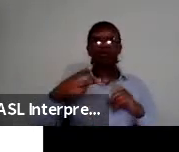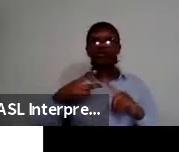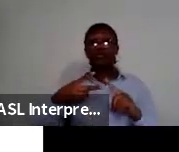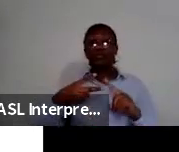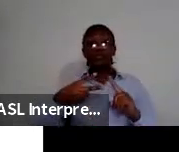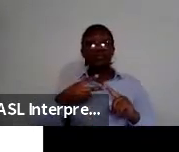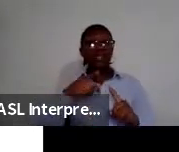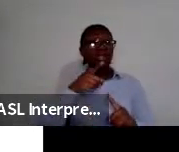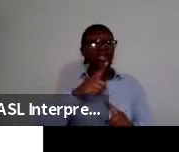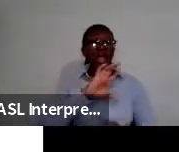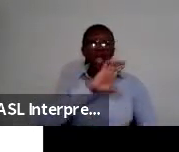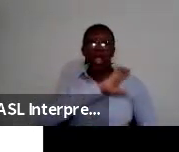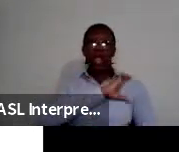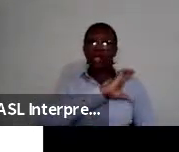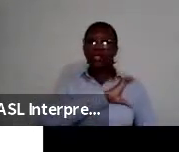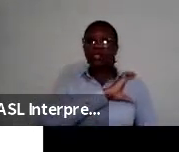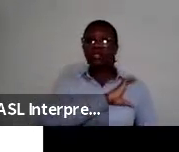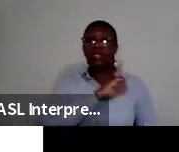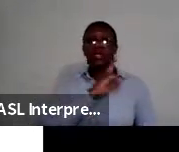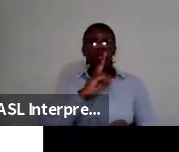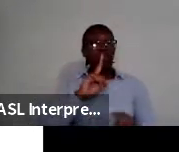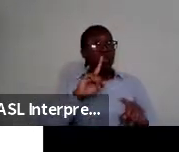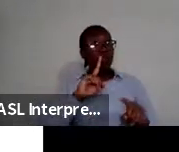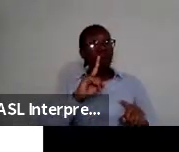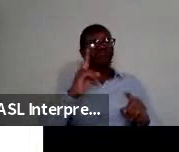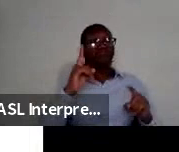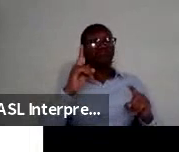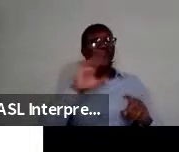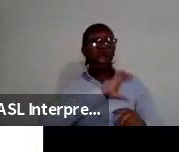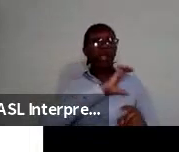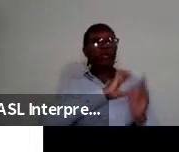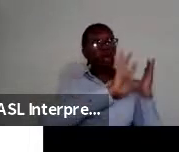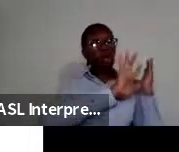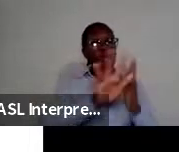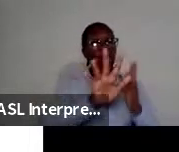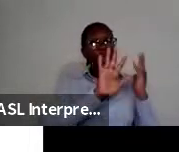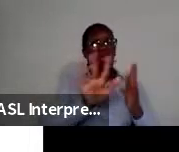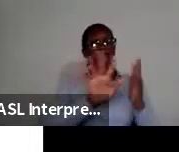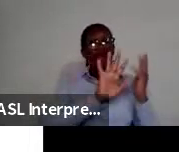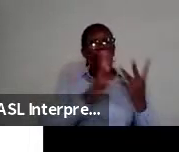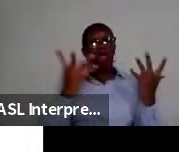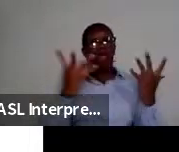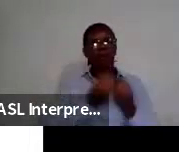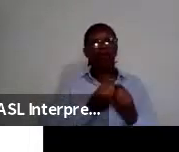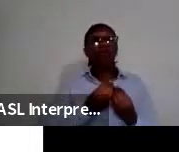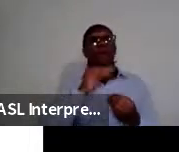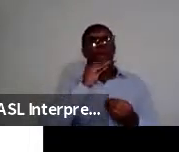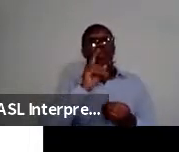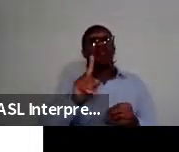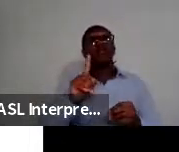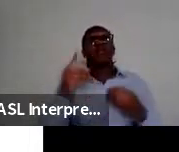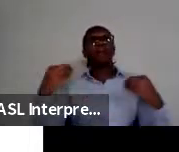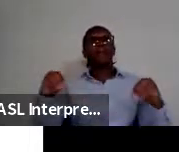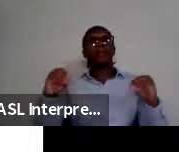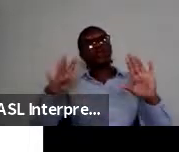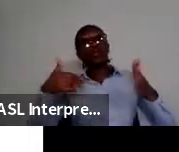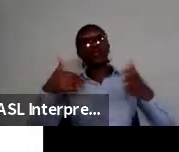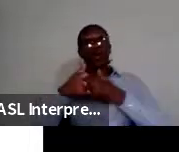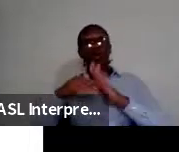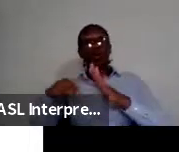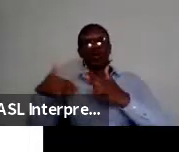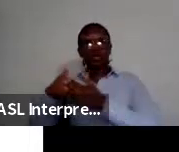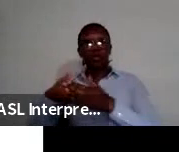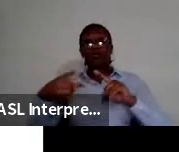the clientele leads to imminent closure of the shops. I've spoken at length about that. There is loss of investment of